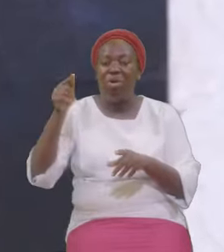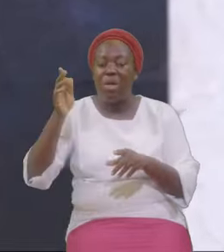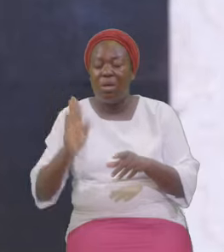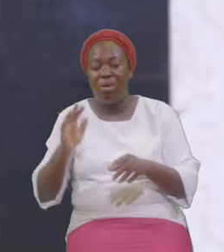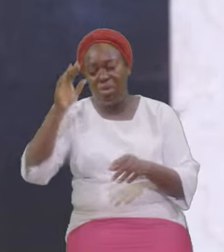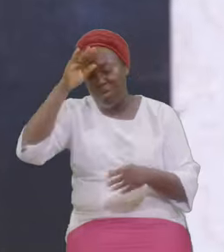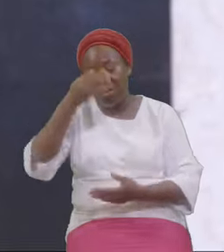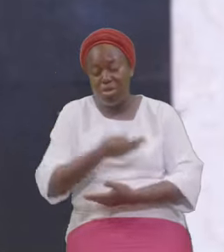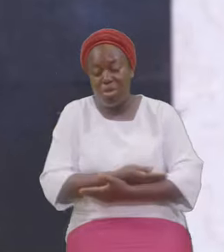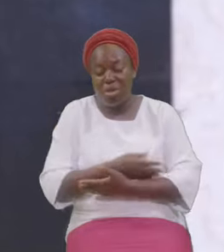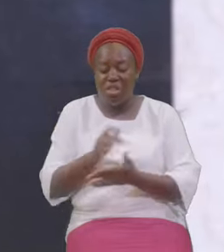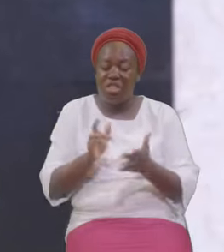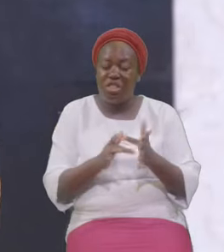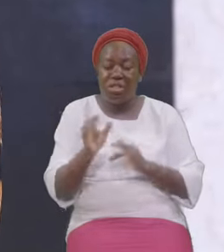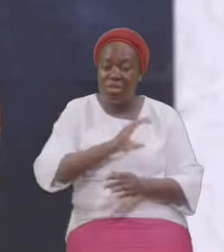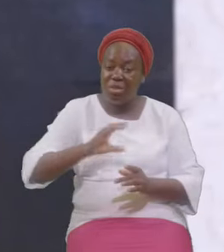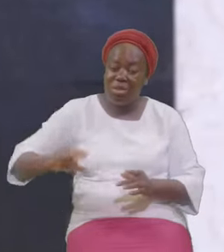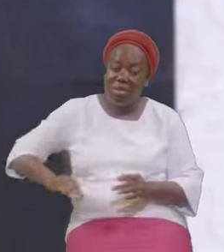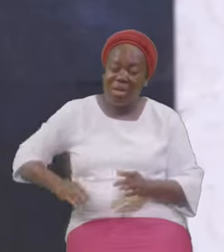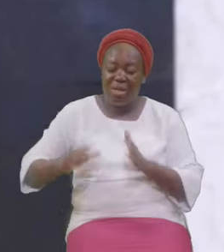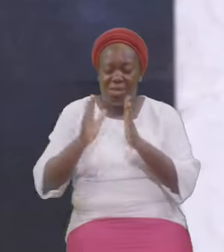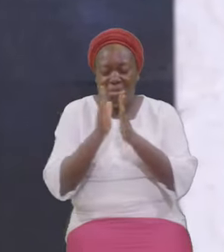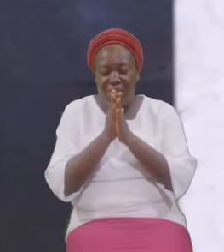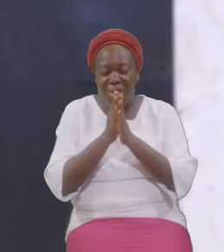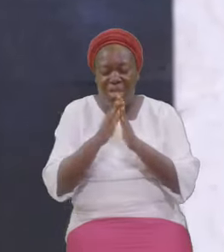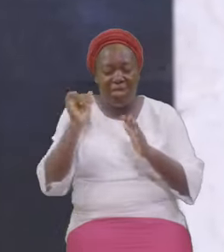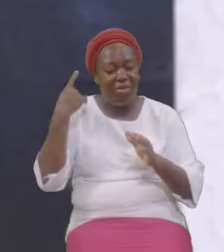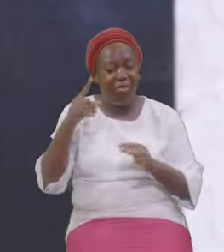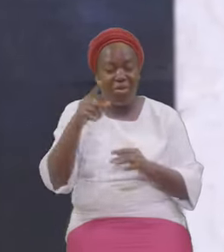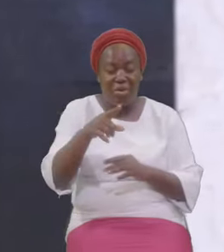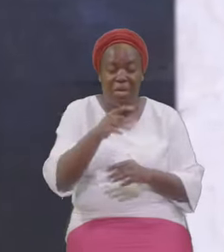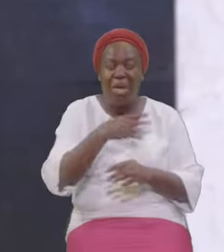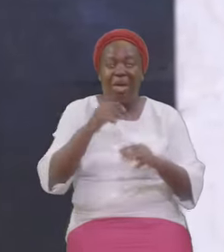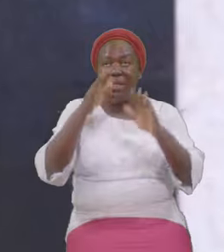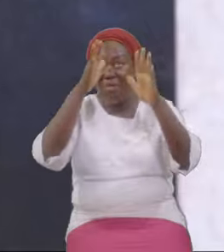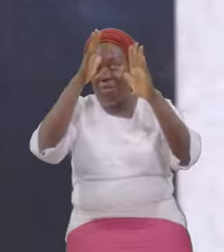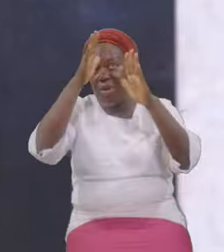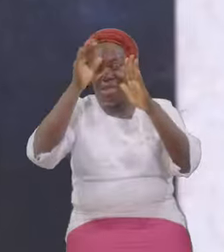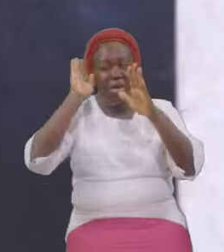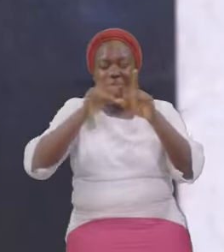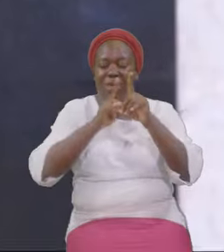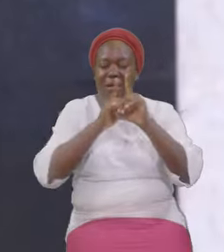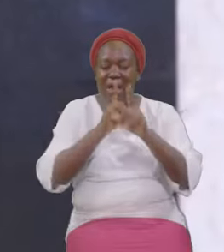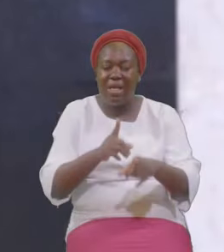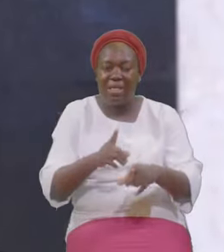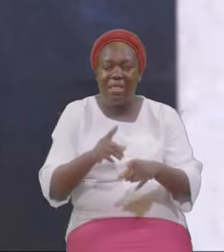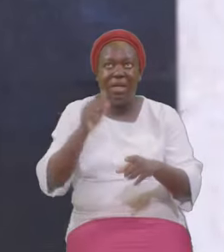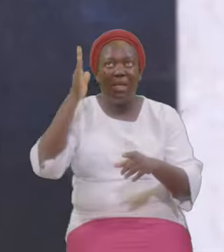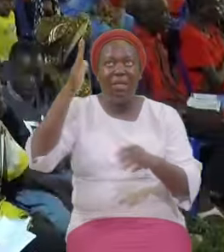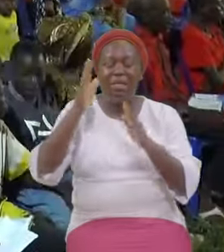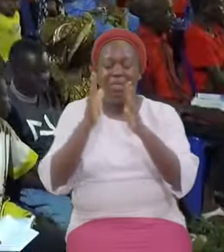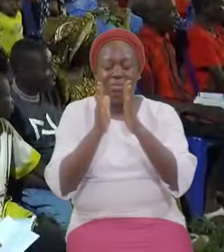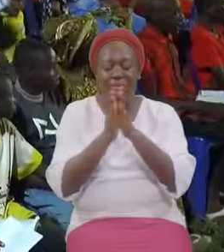Jesus Christ, praying for you. And the Father will answer his prayer on your